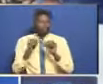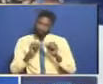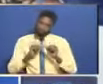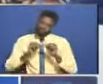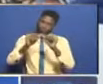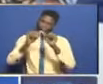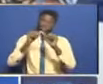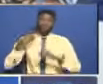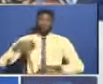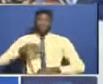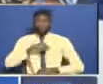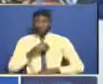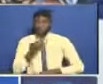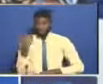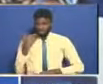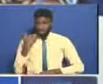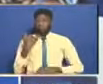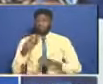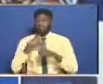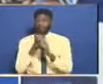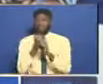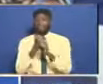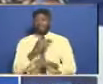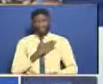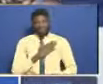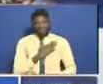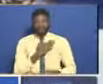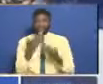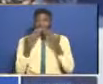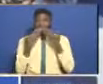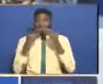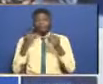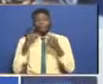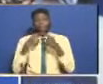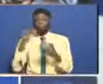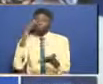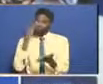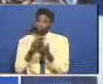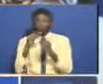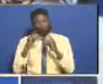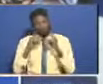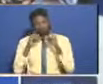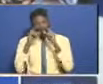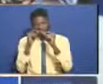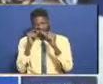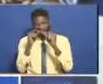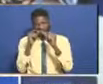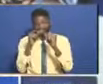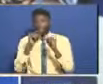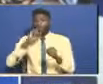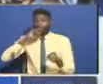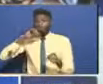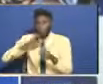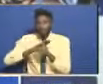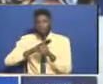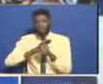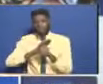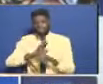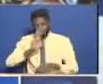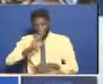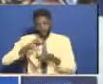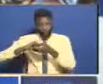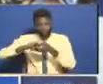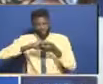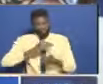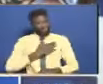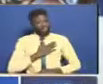Tuliunda NASA. But let the truth be told. Honoring of NASA commitment has not been